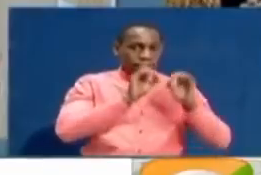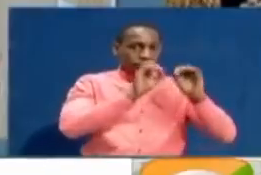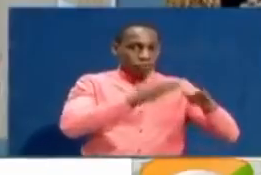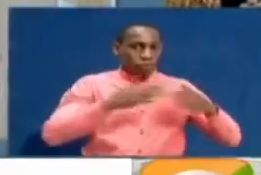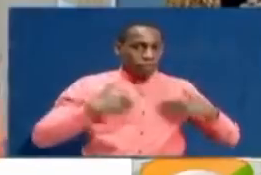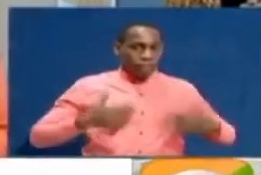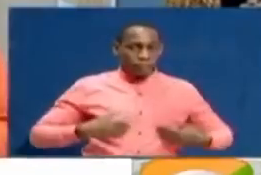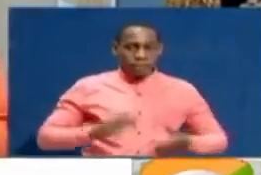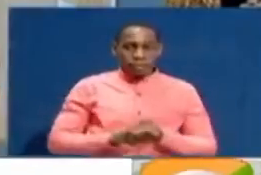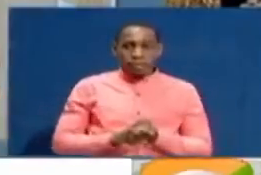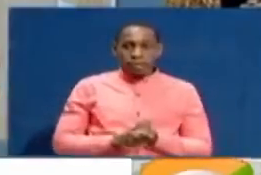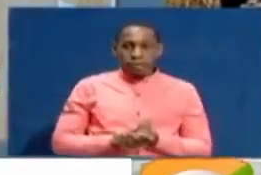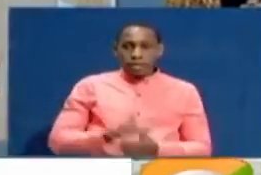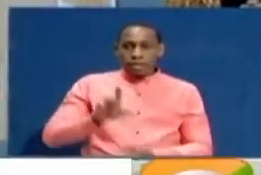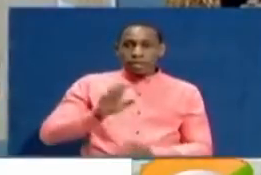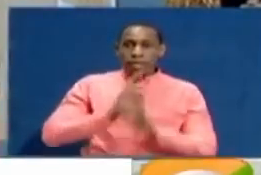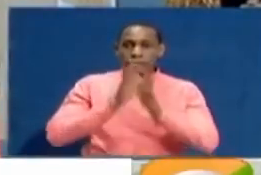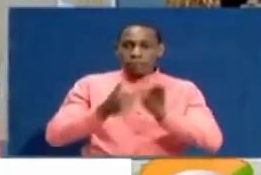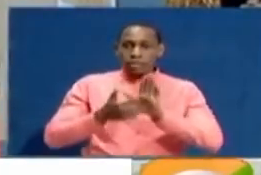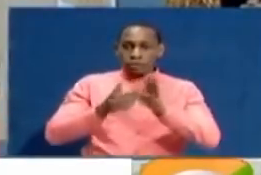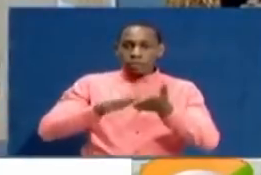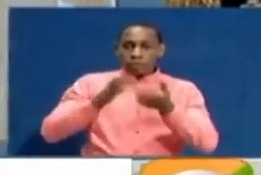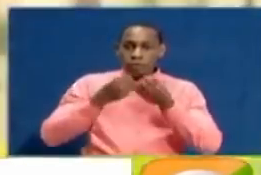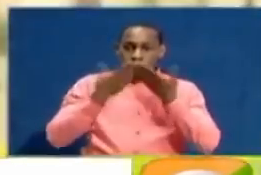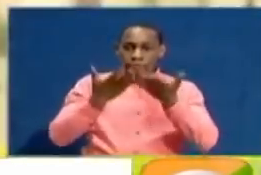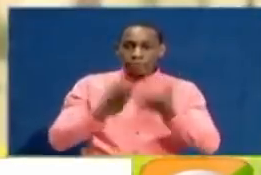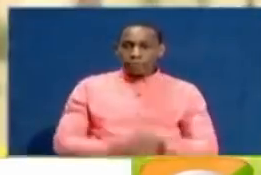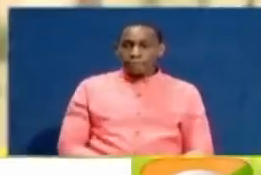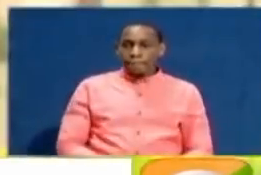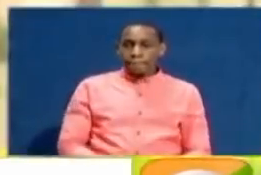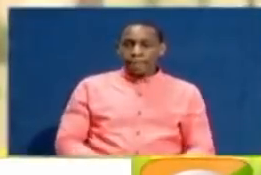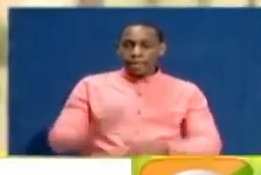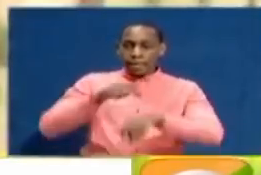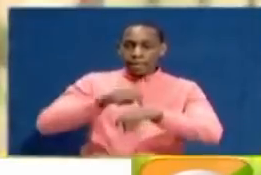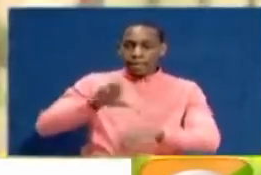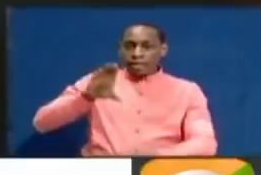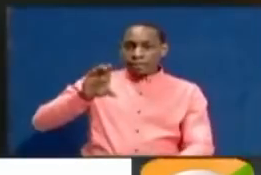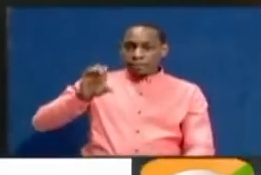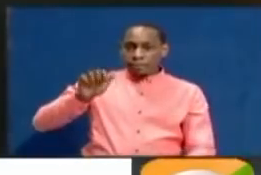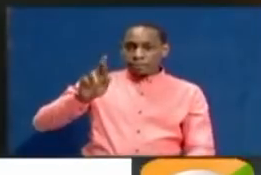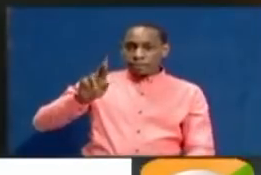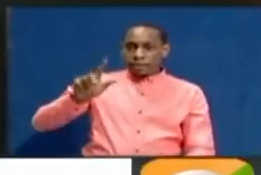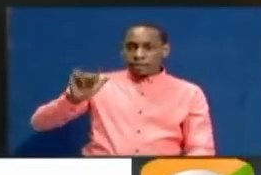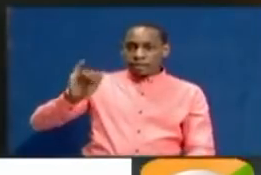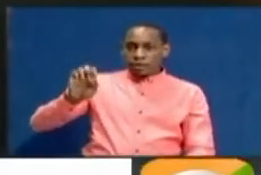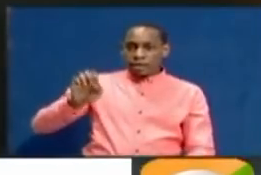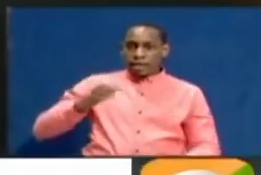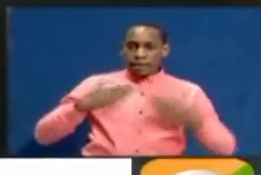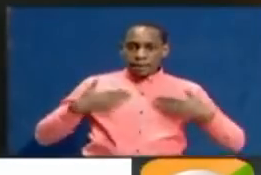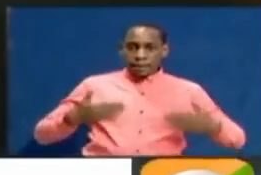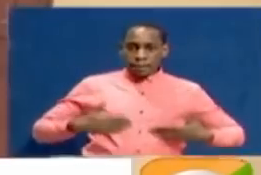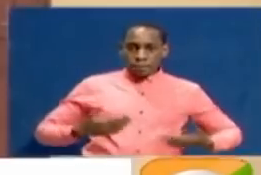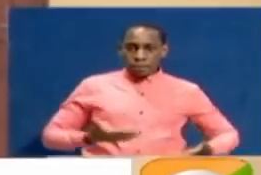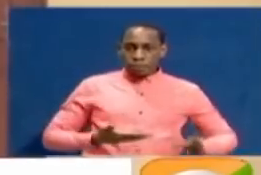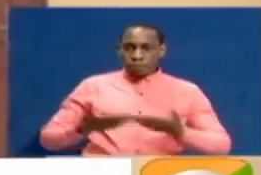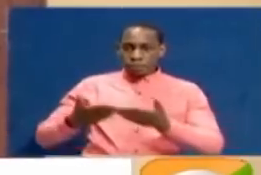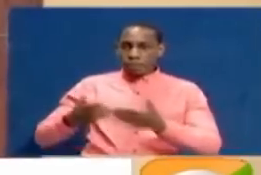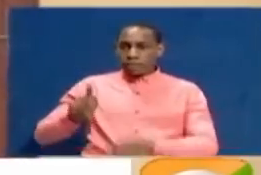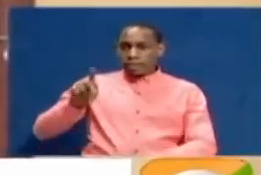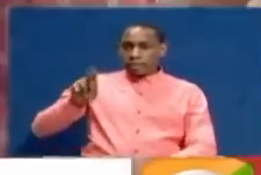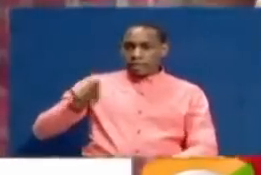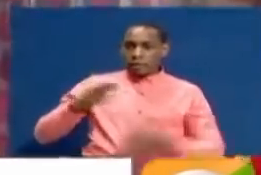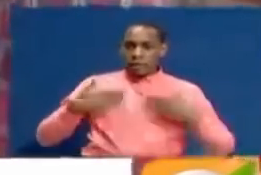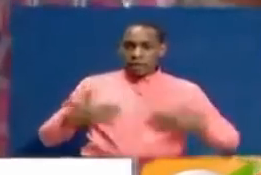her. Dorcas Wangira with the details. When Carolyne Maina's body was brought to the Kenyatta University Hospital